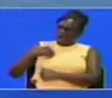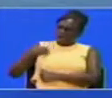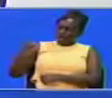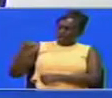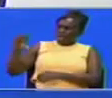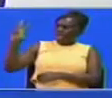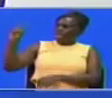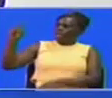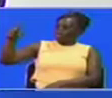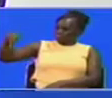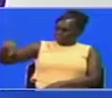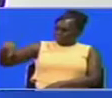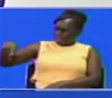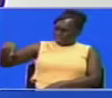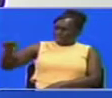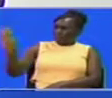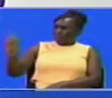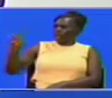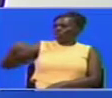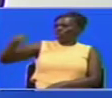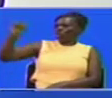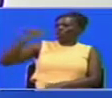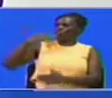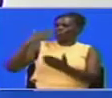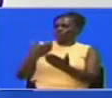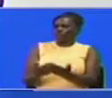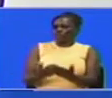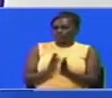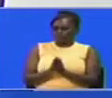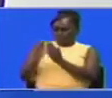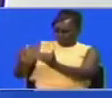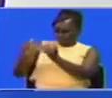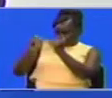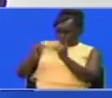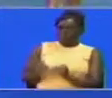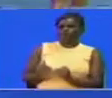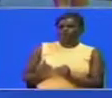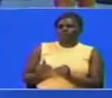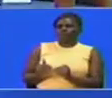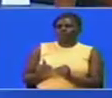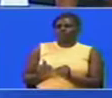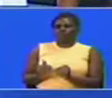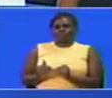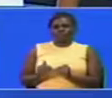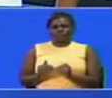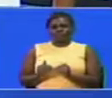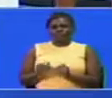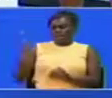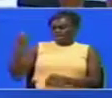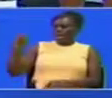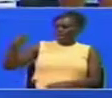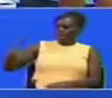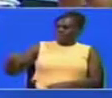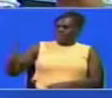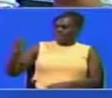Cheptumo, Member of Parliament, Baringo North, sir. Thank you so much for joining us on KTN Prime this evening. I have Kagongo Bowen, Member of